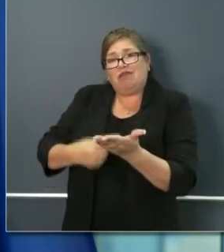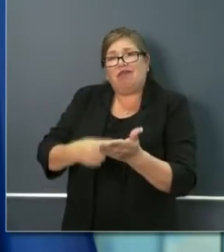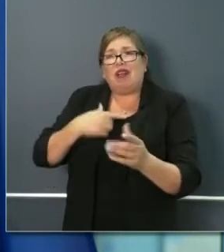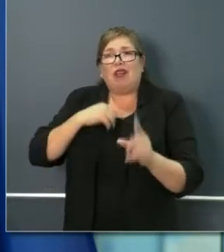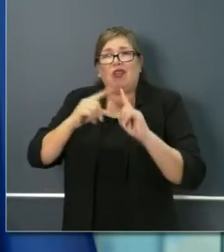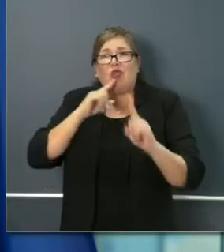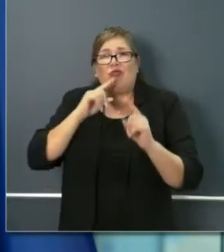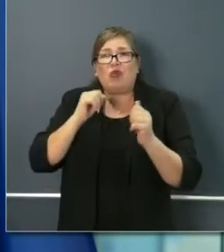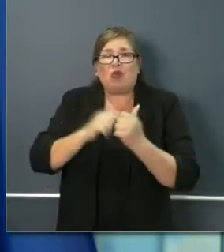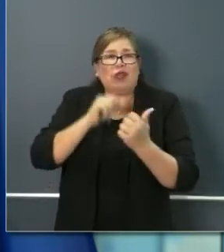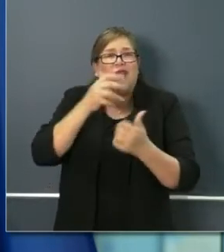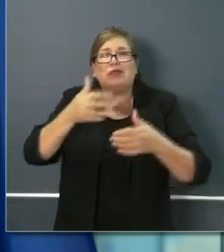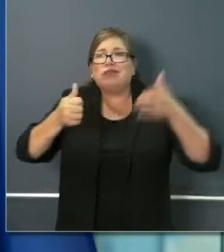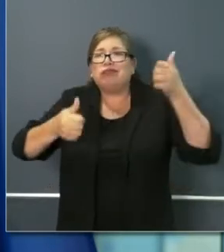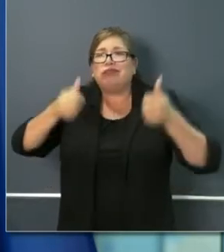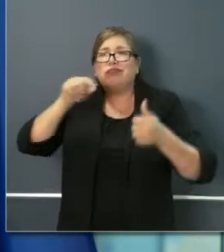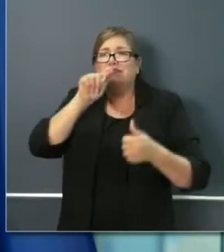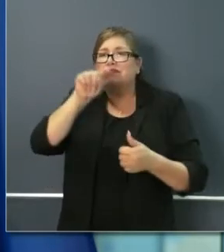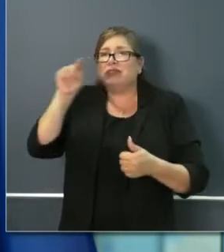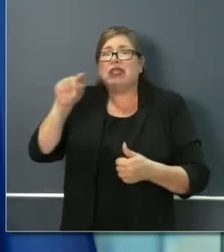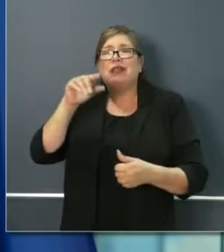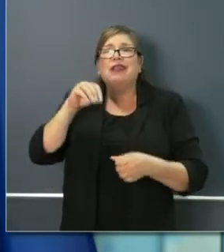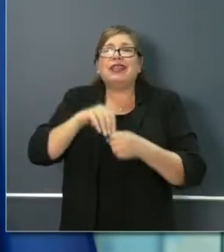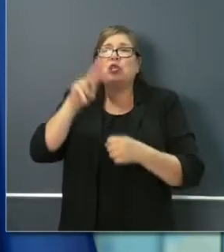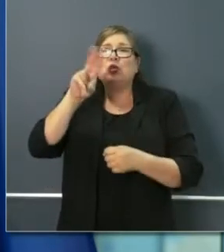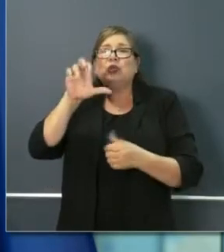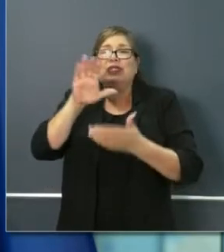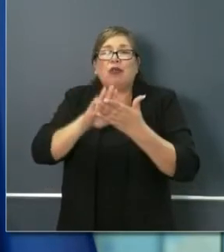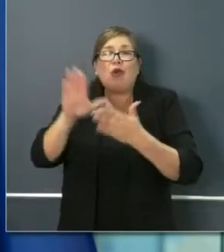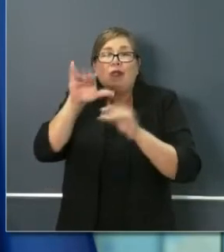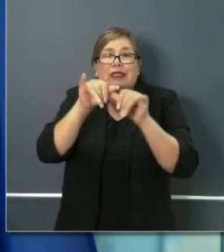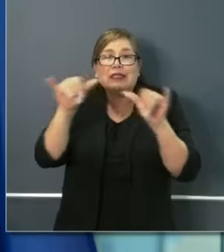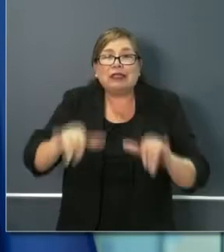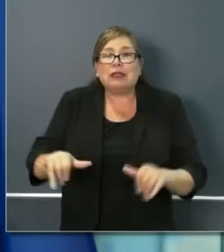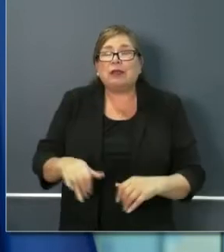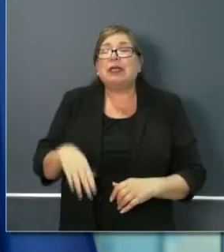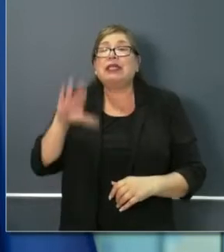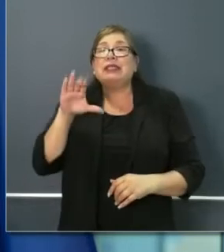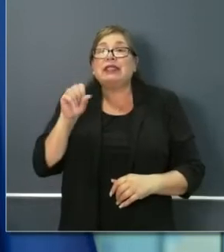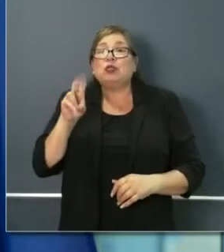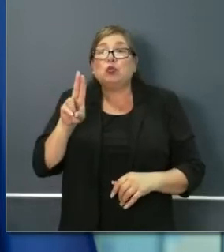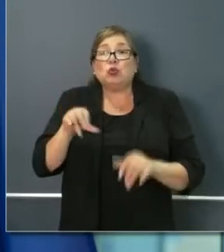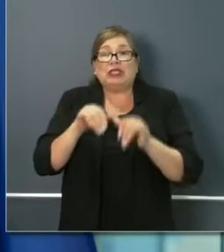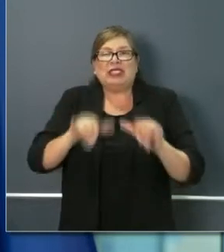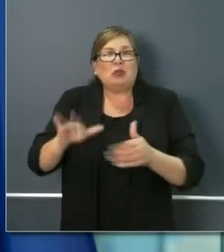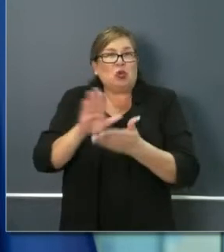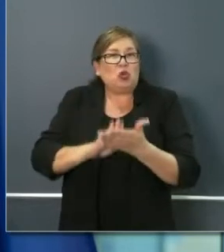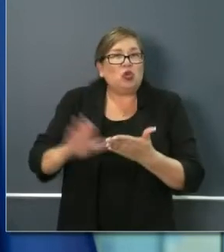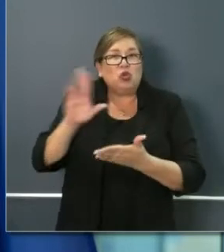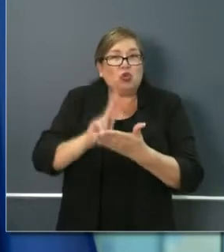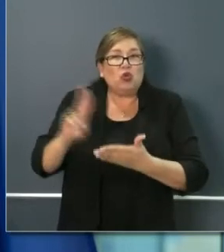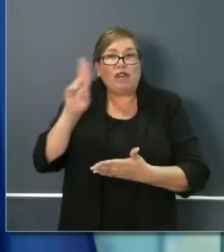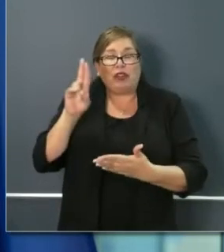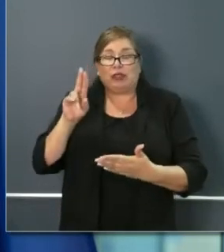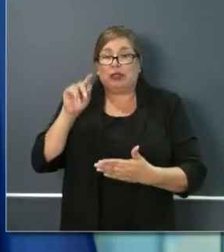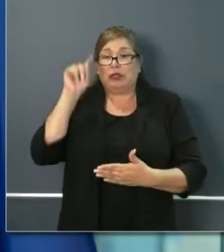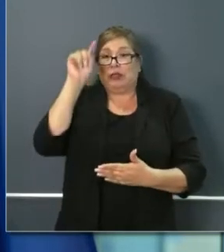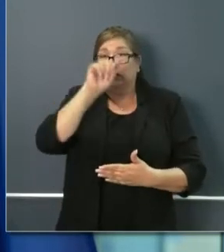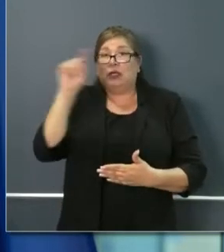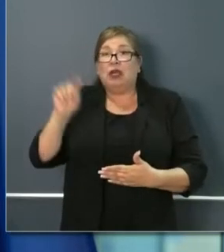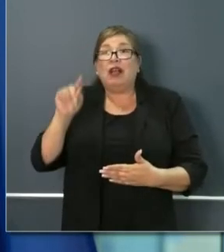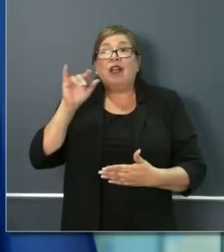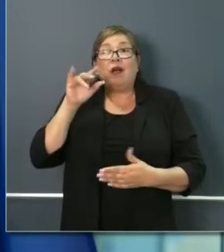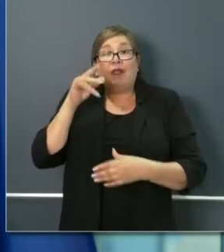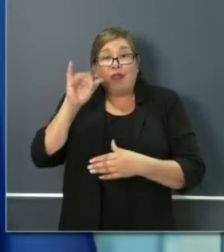and Tim White at the UC system and the CSU system. Both systems have identified over 5,000